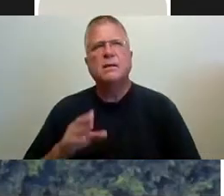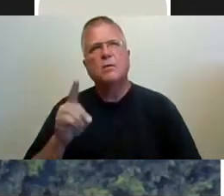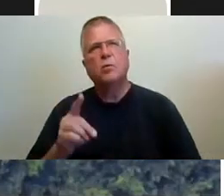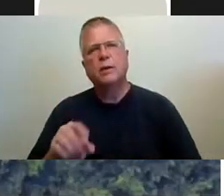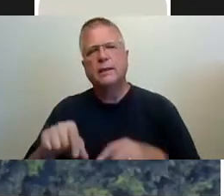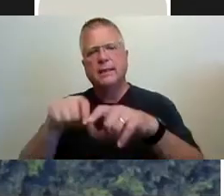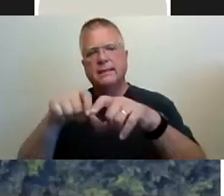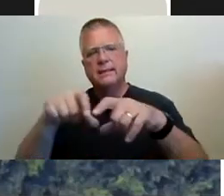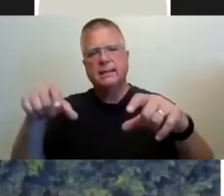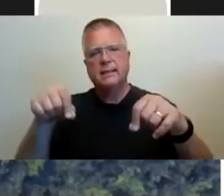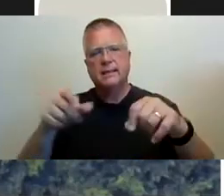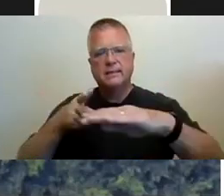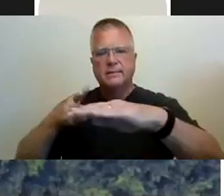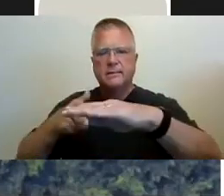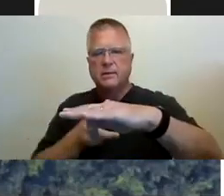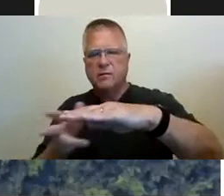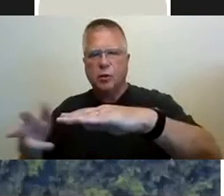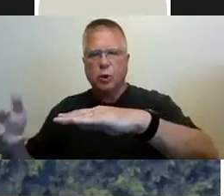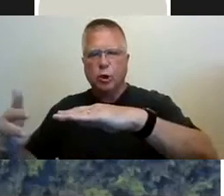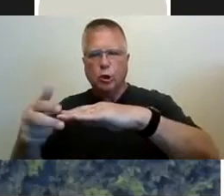diverter or the opposing one ways on